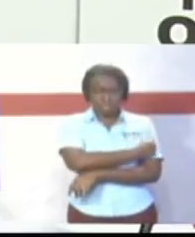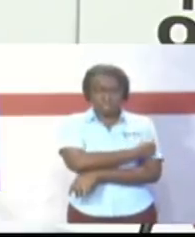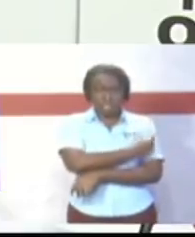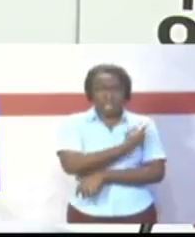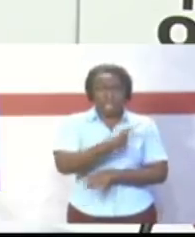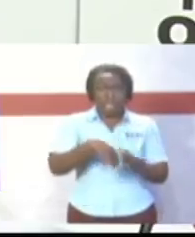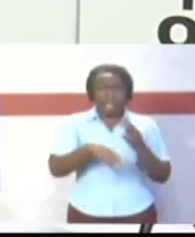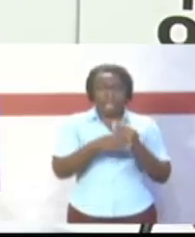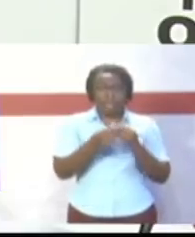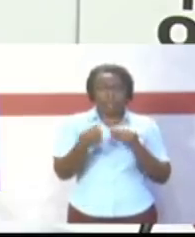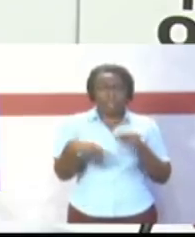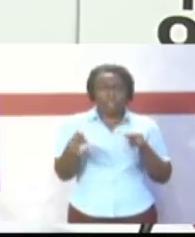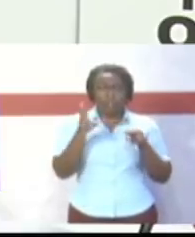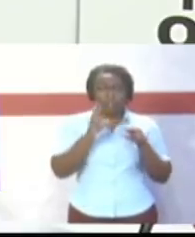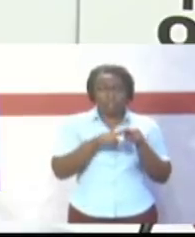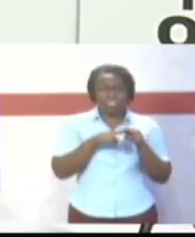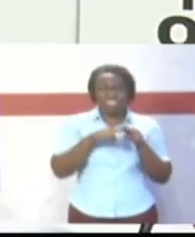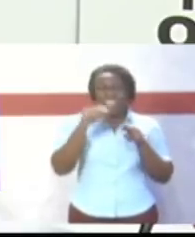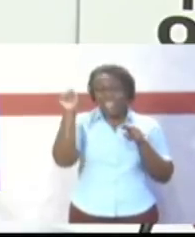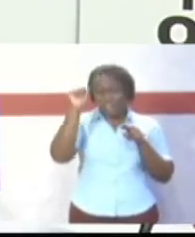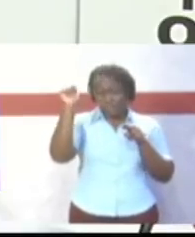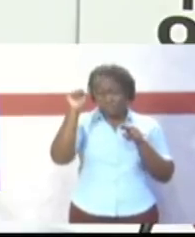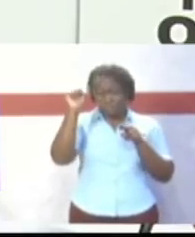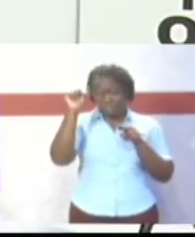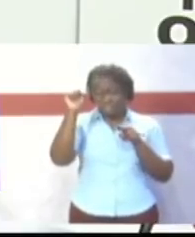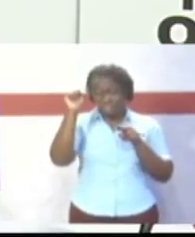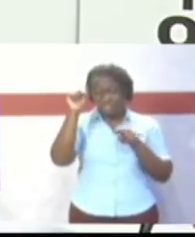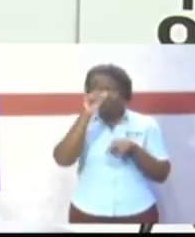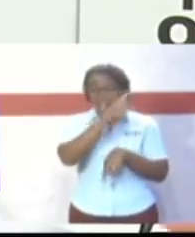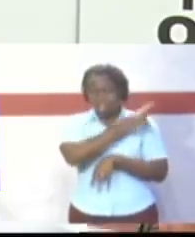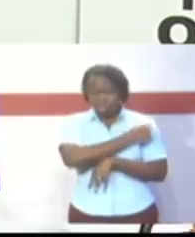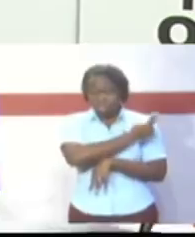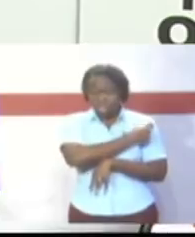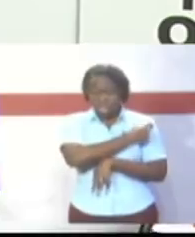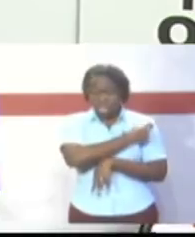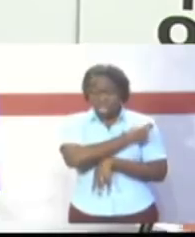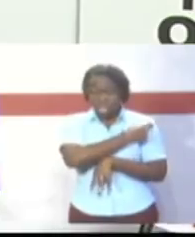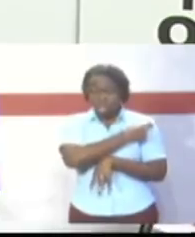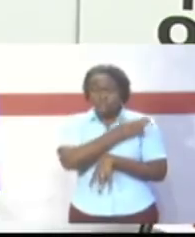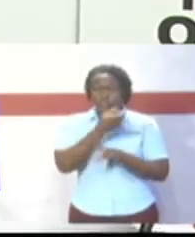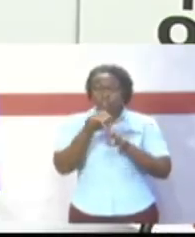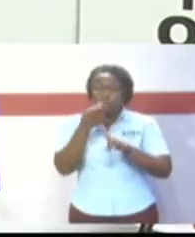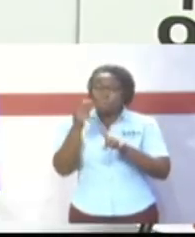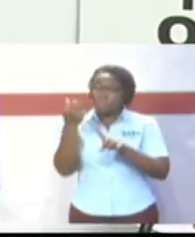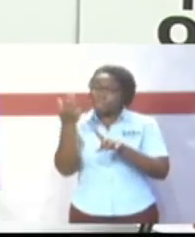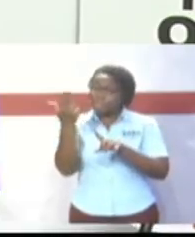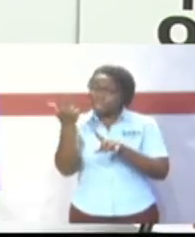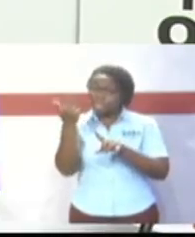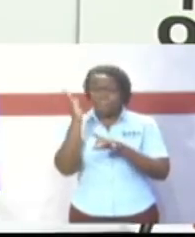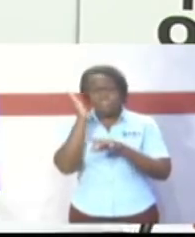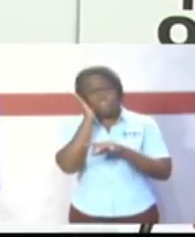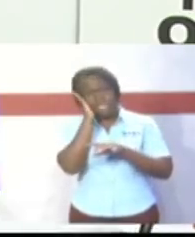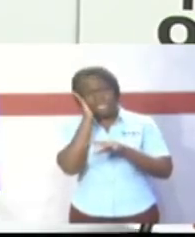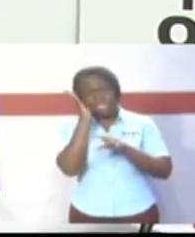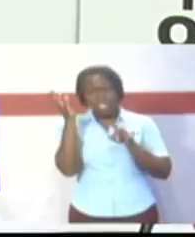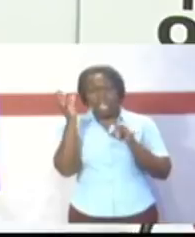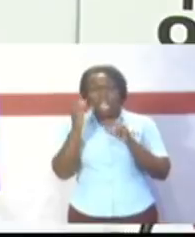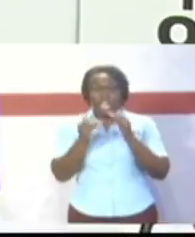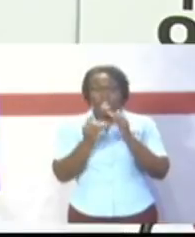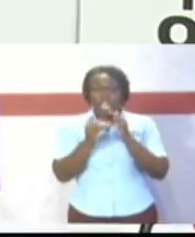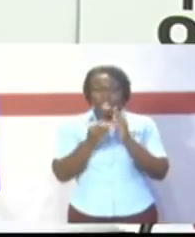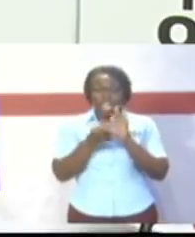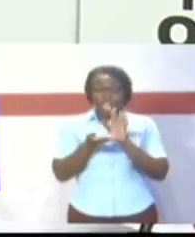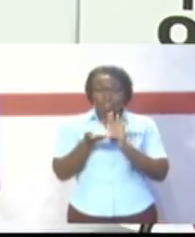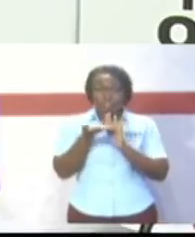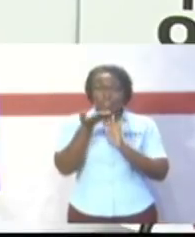capacity at the ERHA General Hospital from 13 beds to 15 beds over the last 48 hours. That was on Saturday